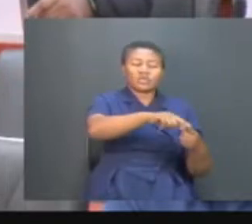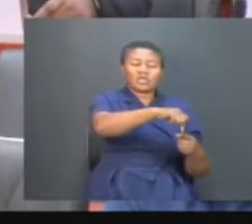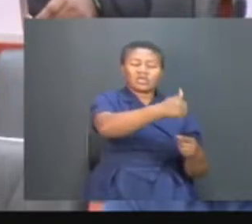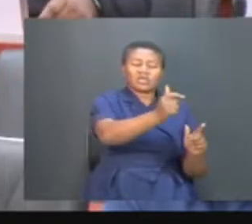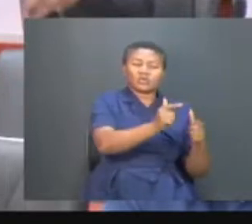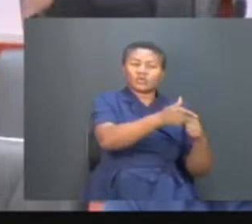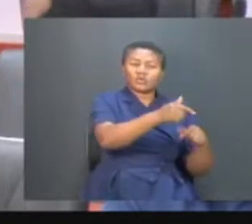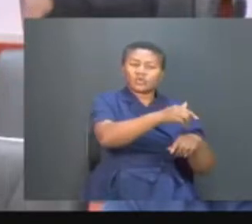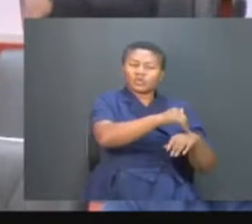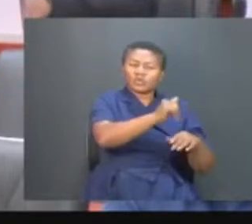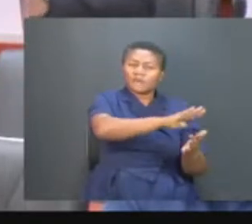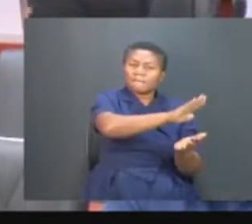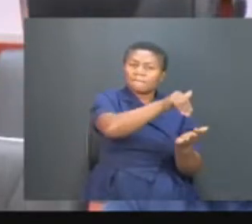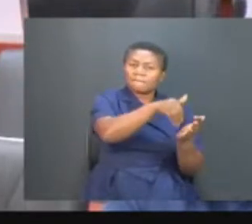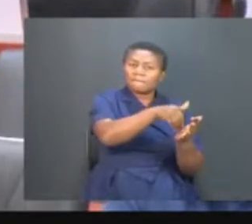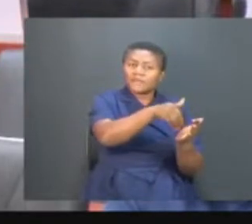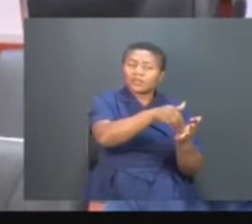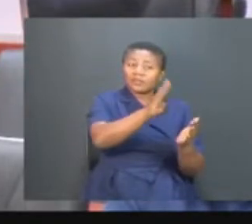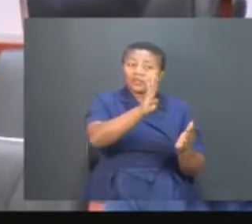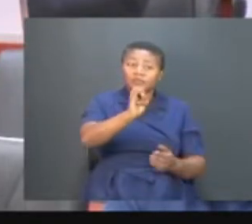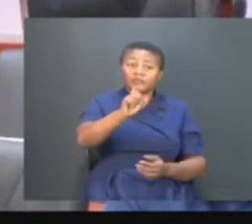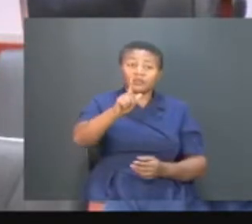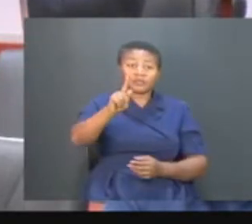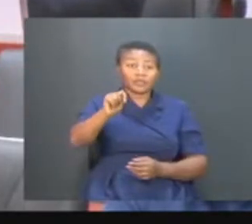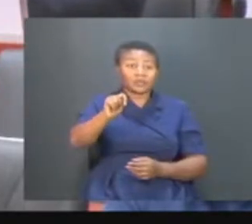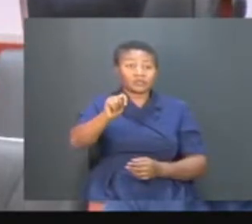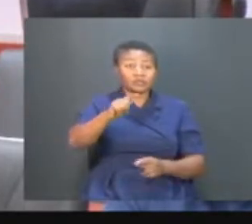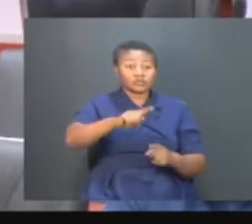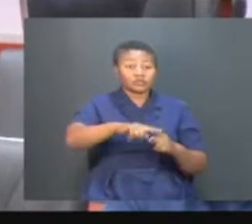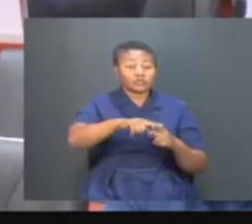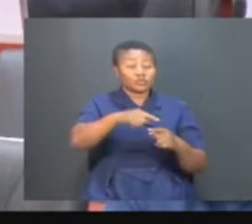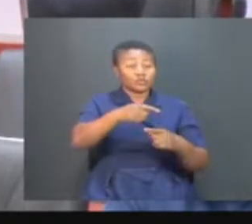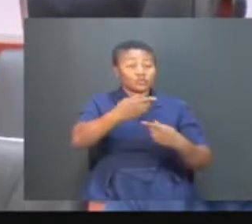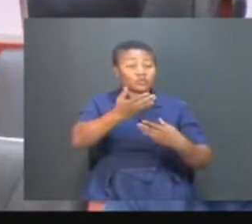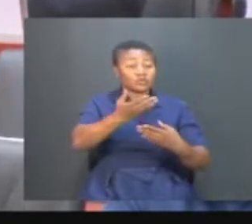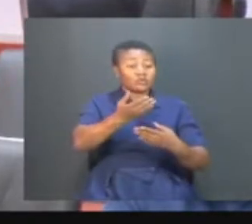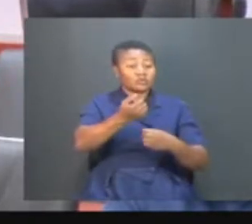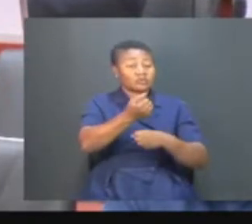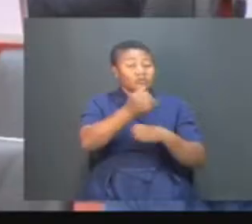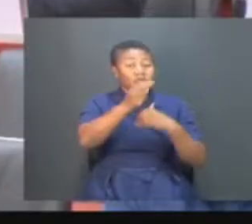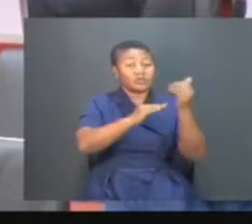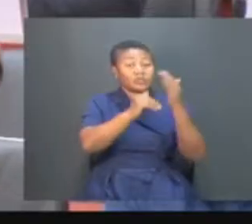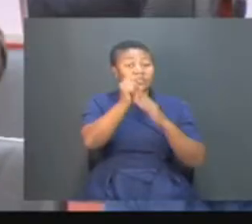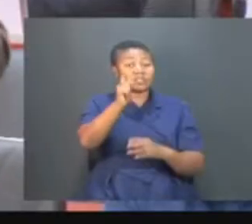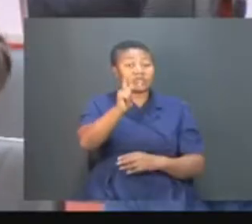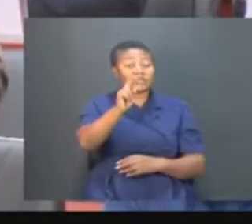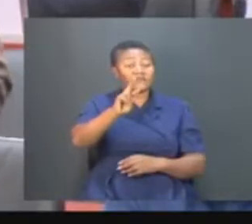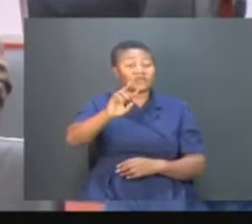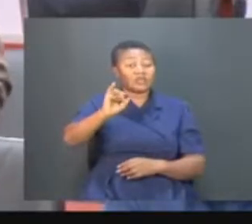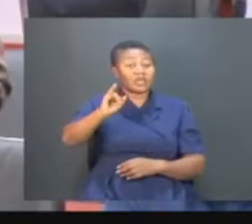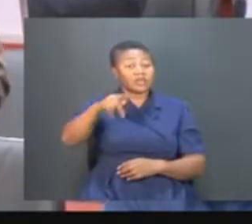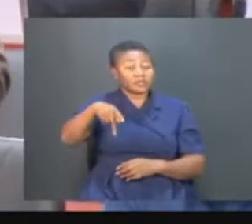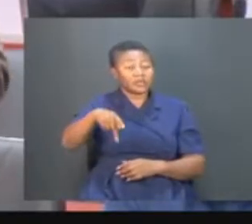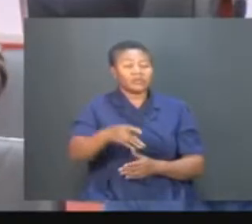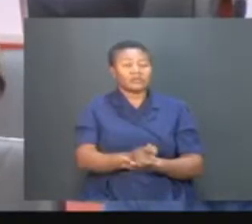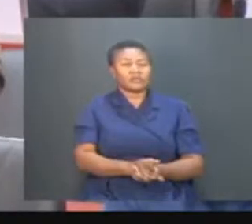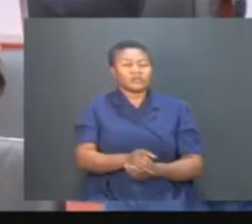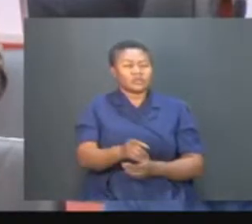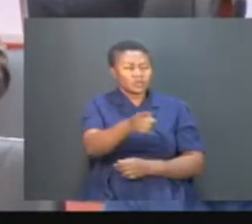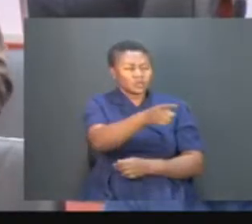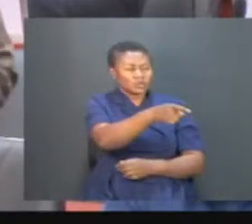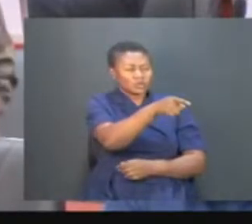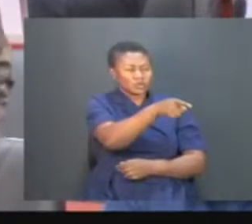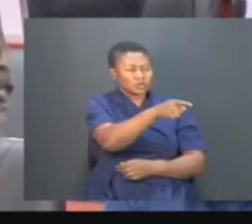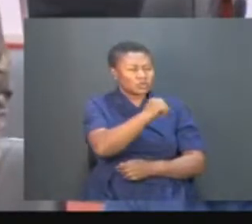Authority. Indeed, that is not what we are doing. Honorable Speaker, you did not actually understand the definition of what